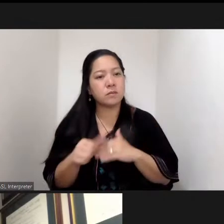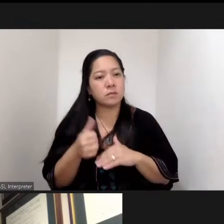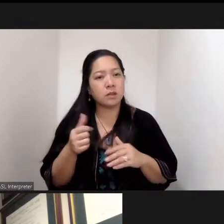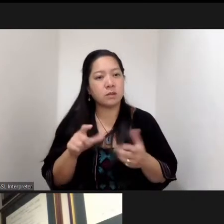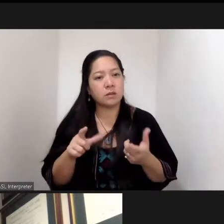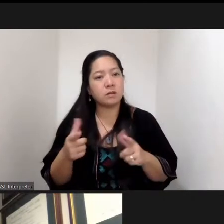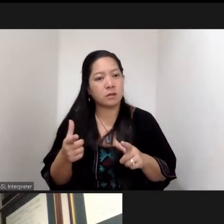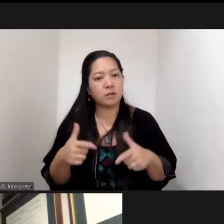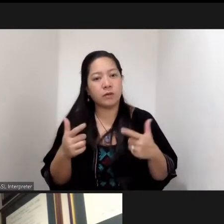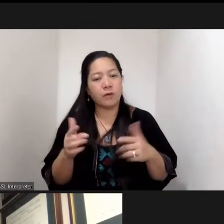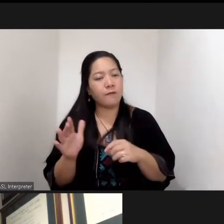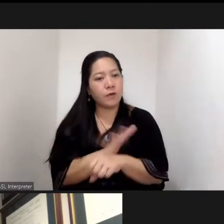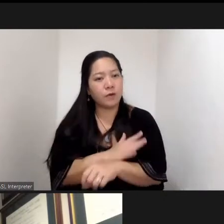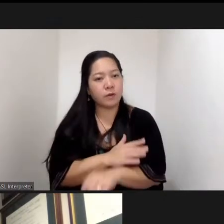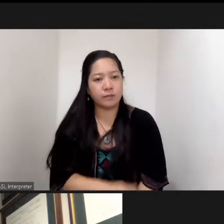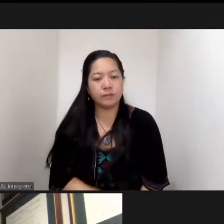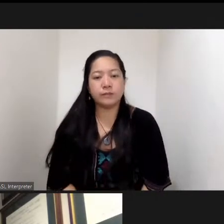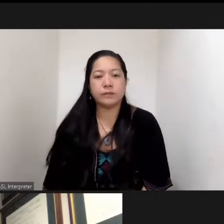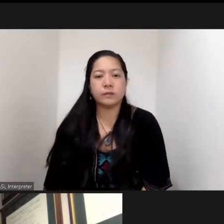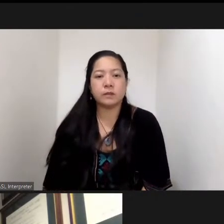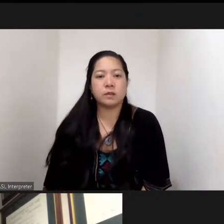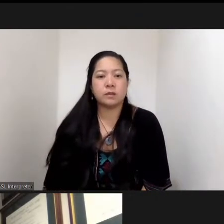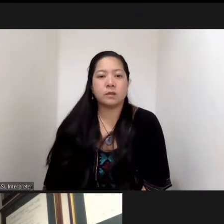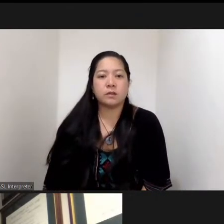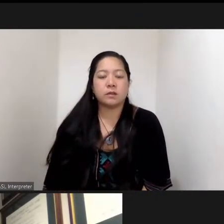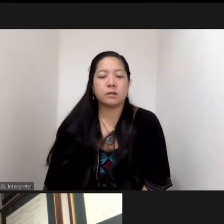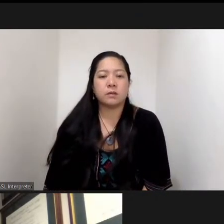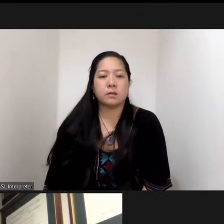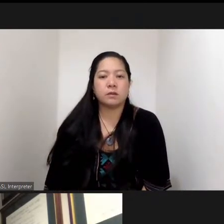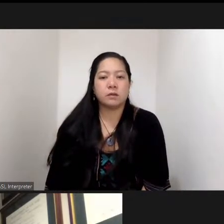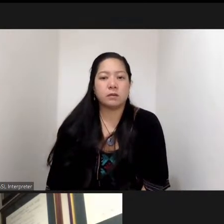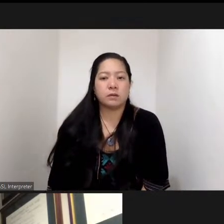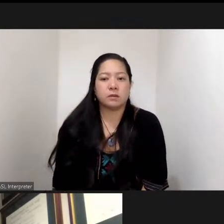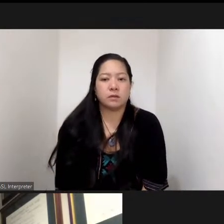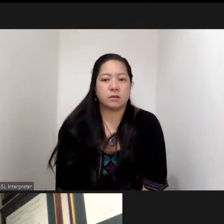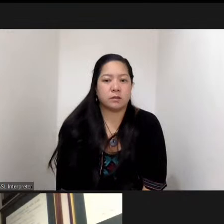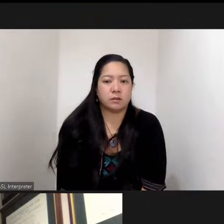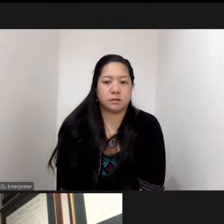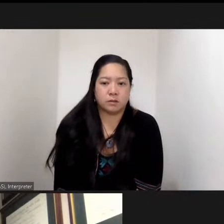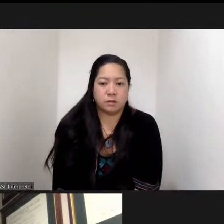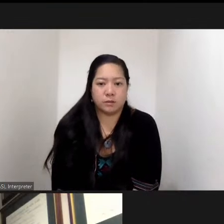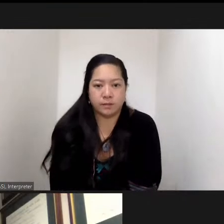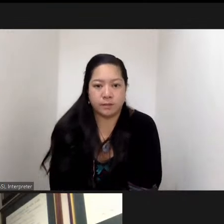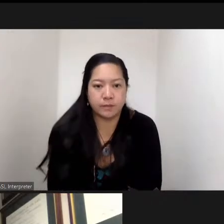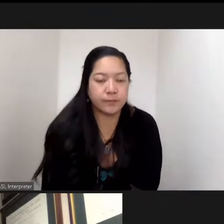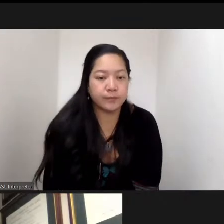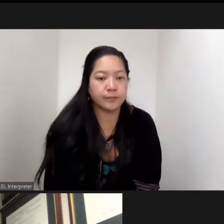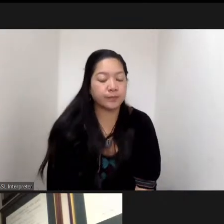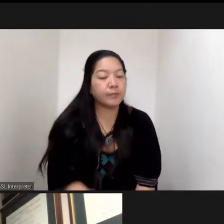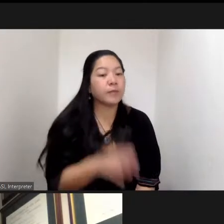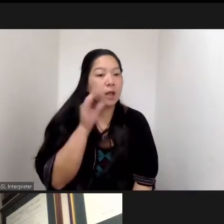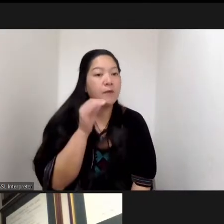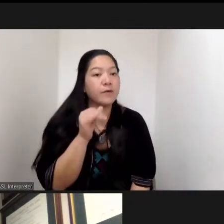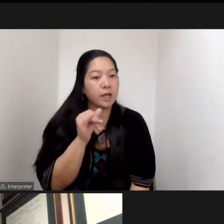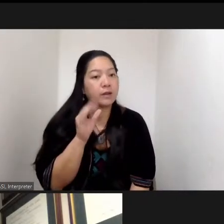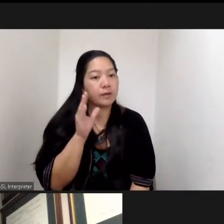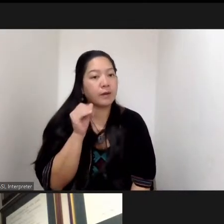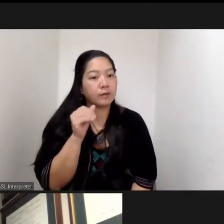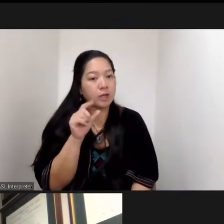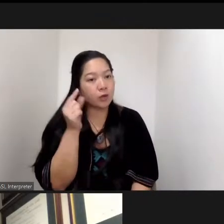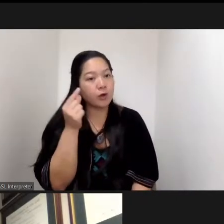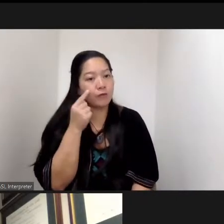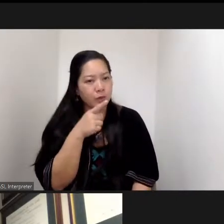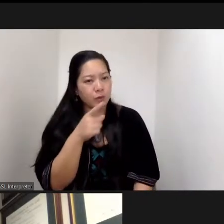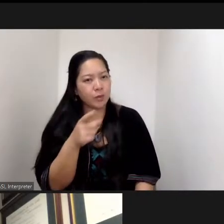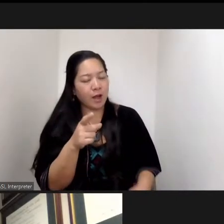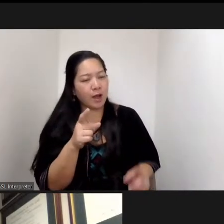Pull it. Confident Governor. I think you just answered the question that I was going to ask as far as the argument with the